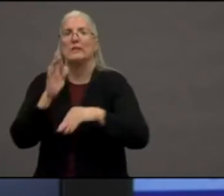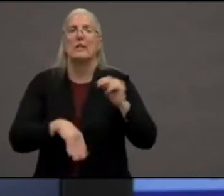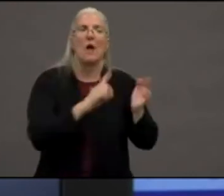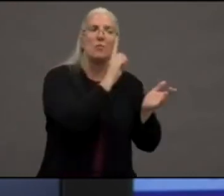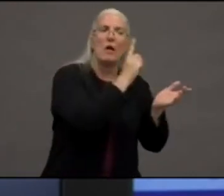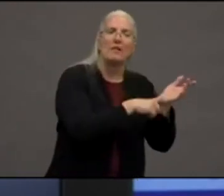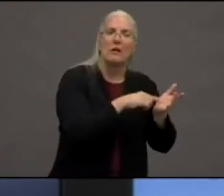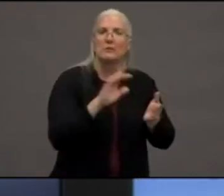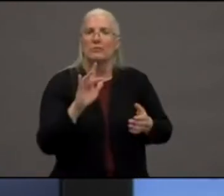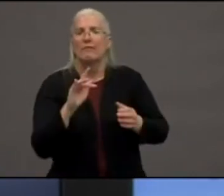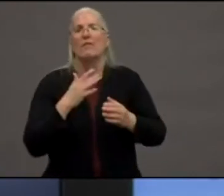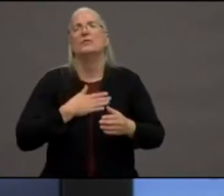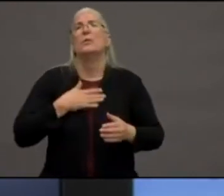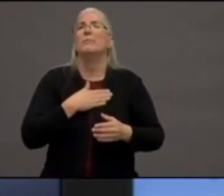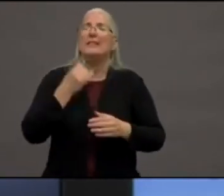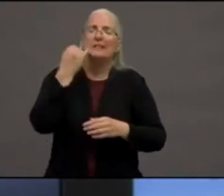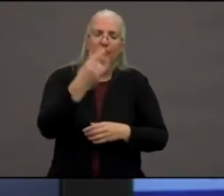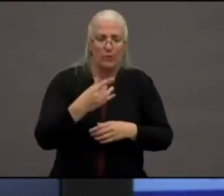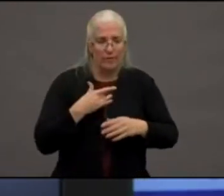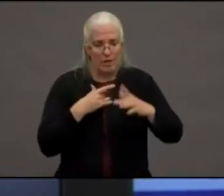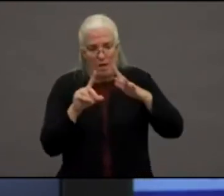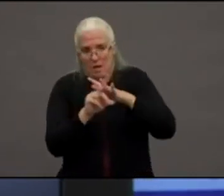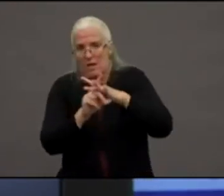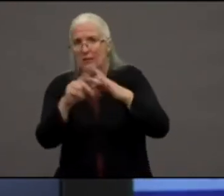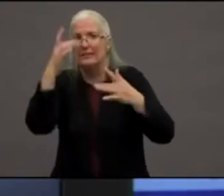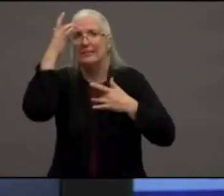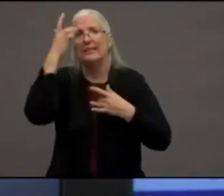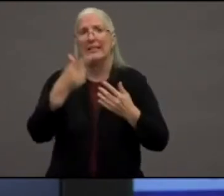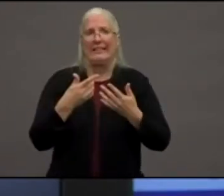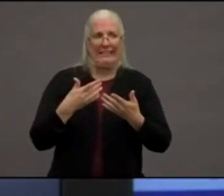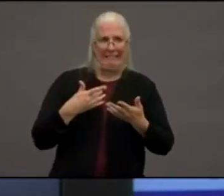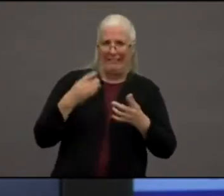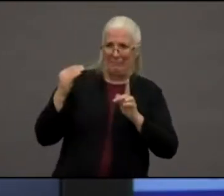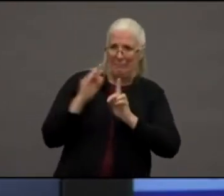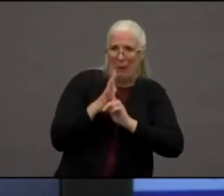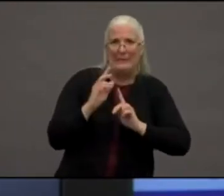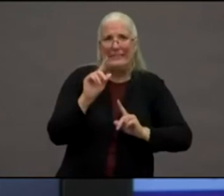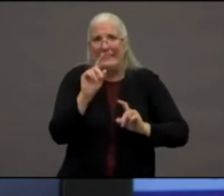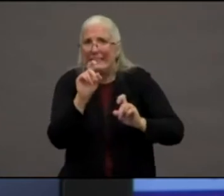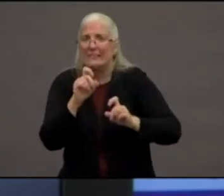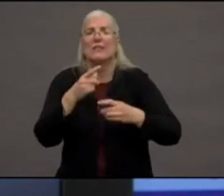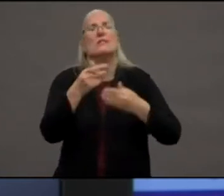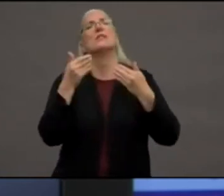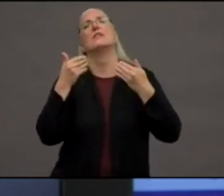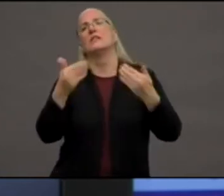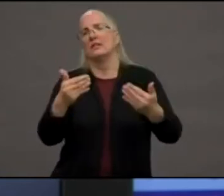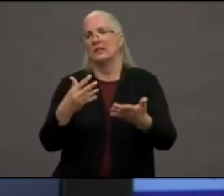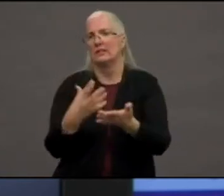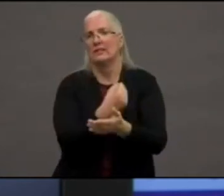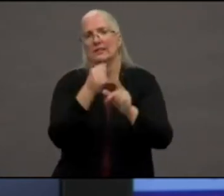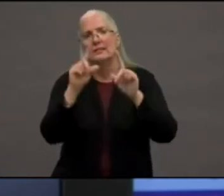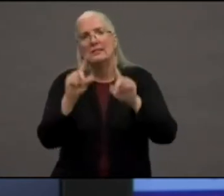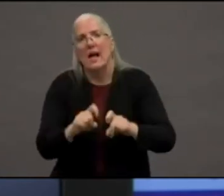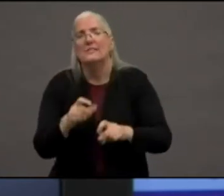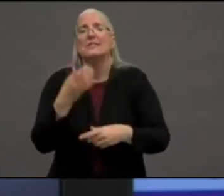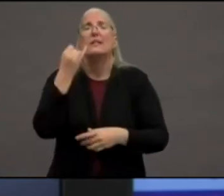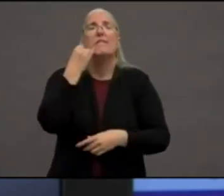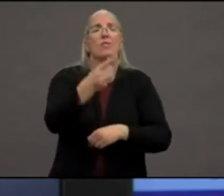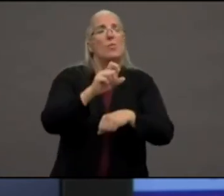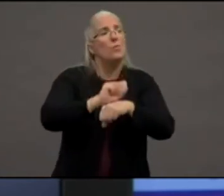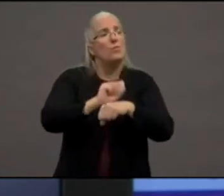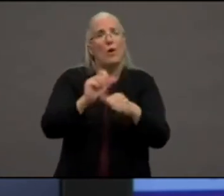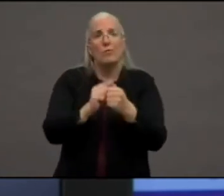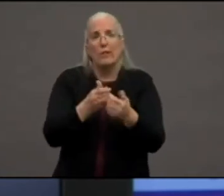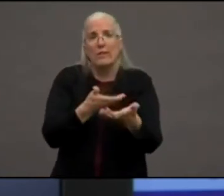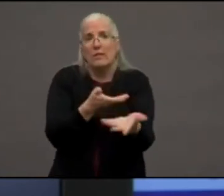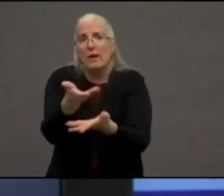having symptoms, and especially if you're a frontline worker, and especially if you're a close contact. And also, when you're out,